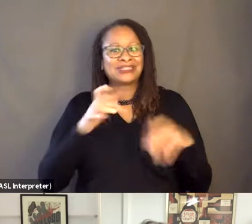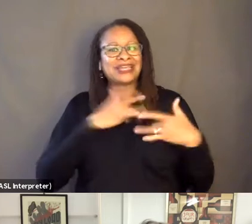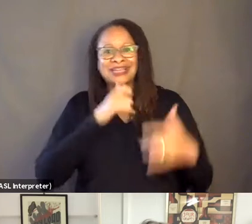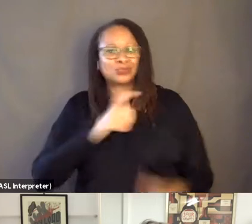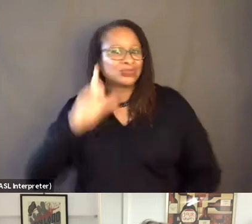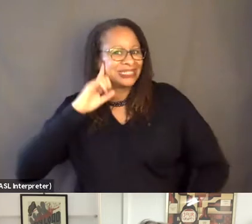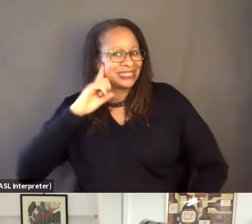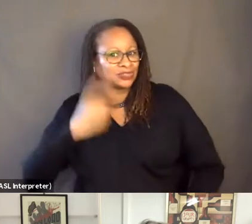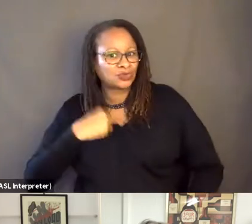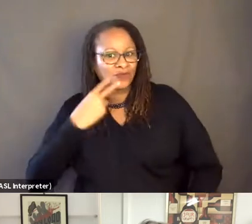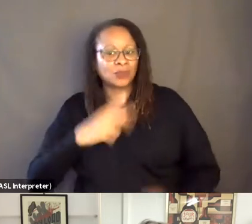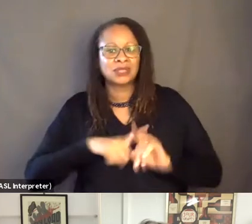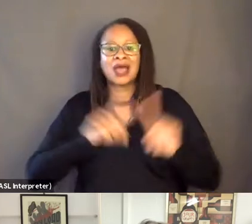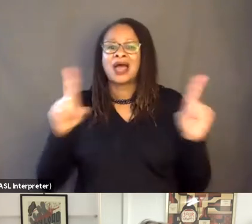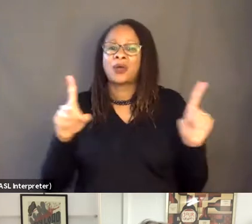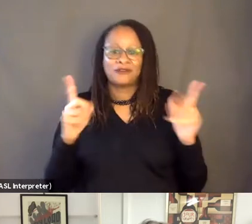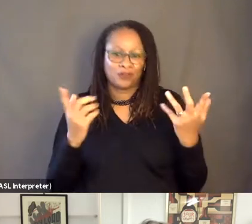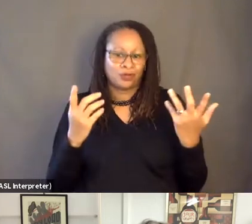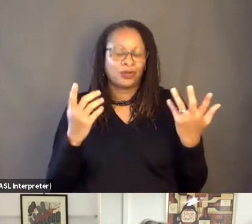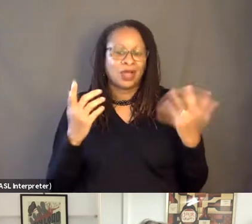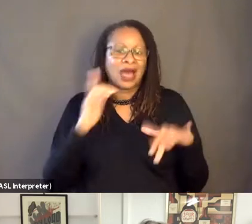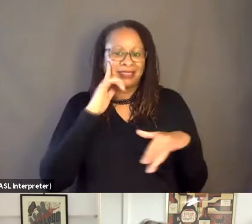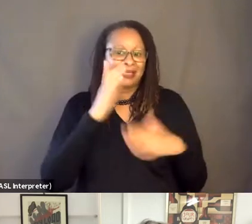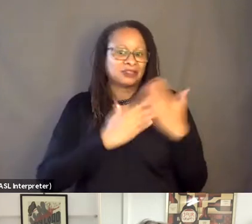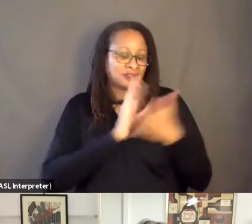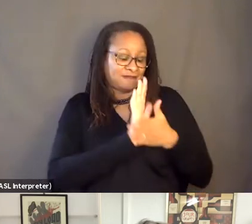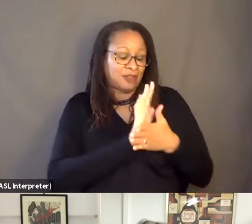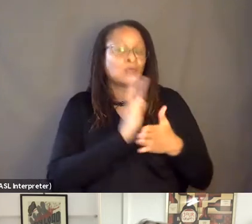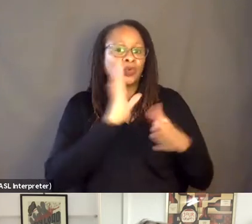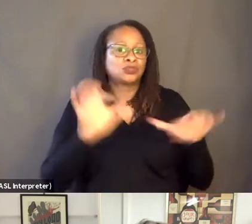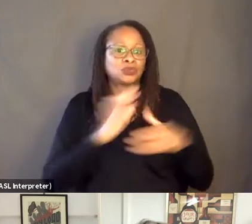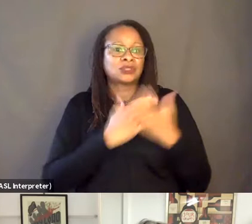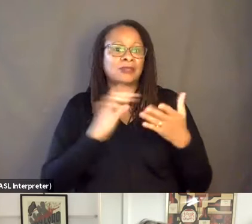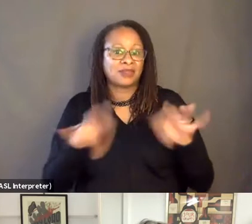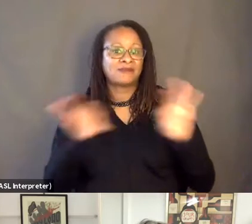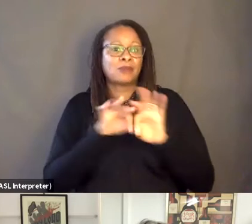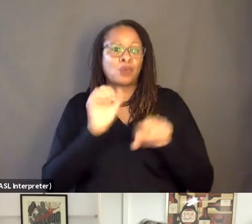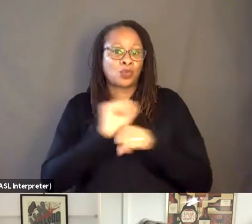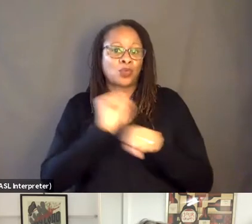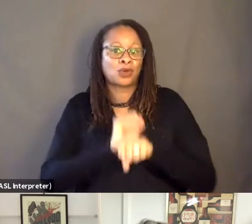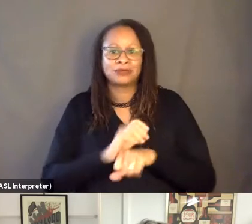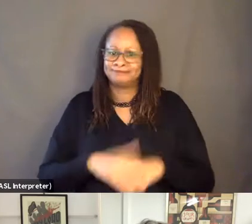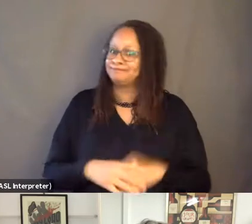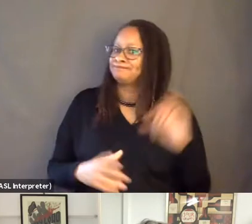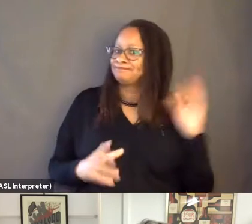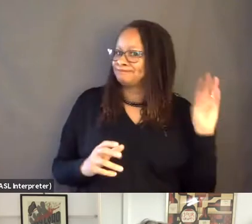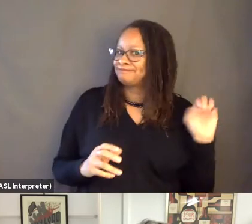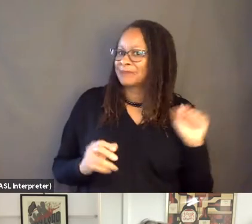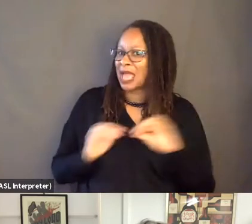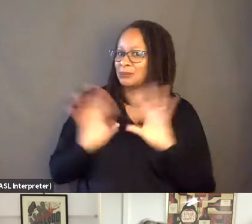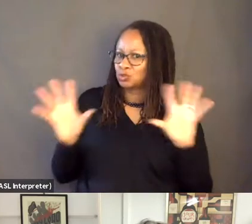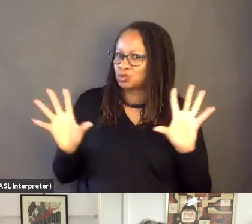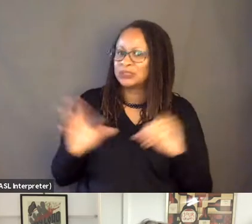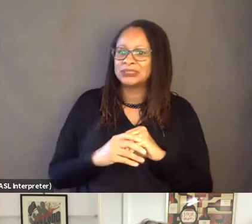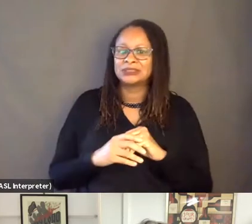However, I hope that the film will do some of this important work. Absolutely, absolutely. So how